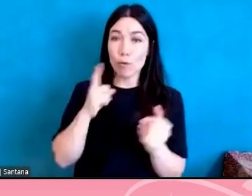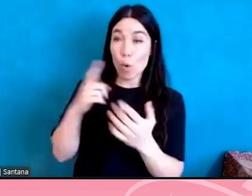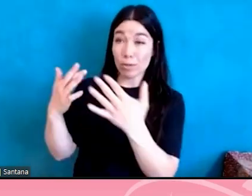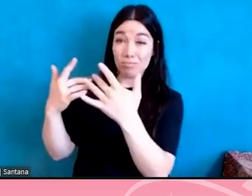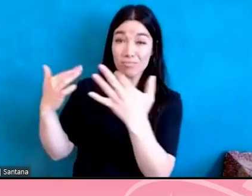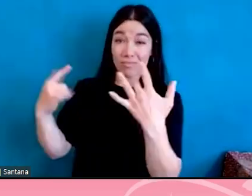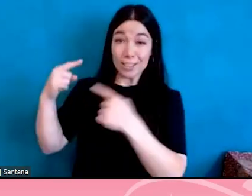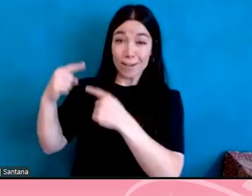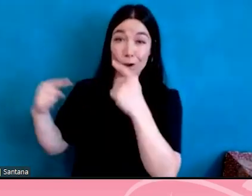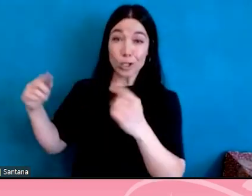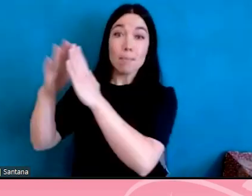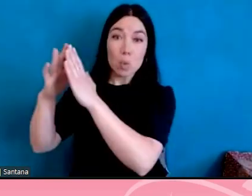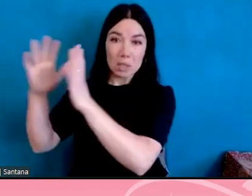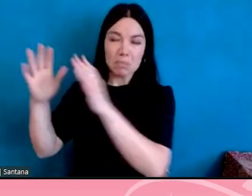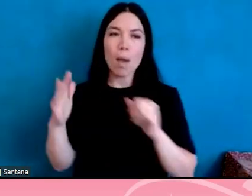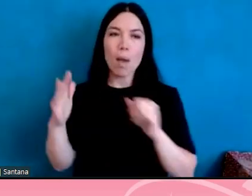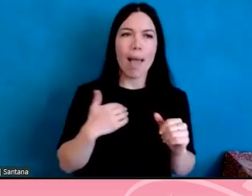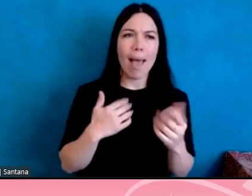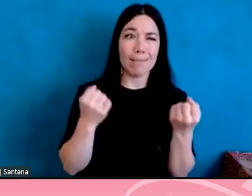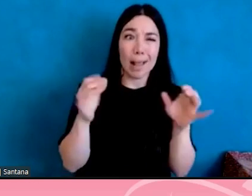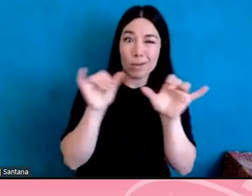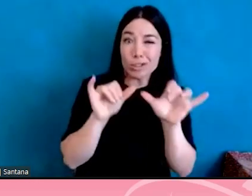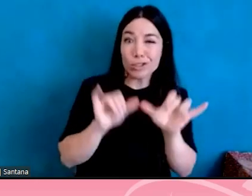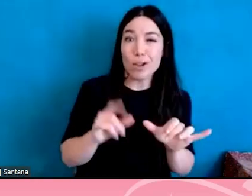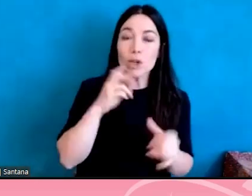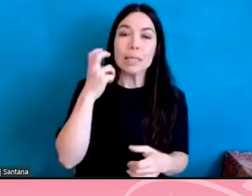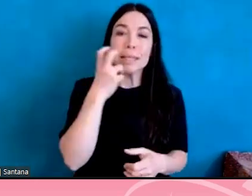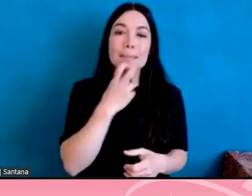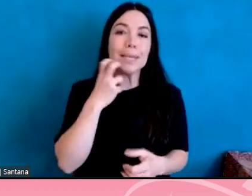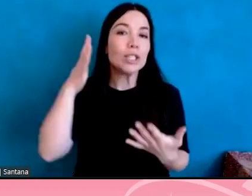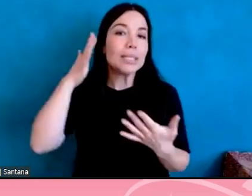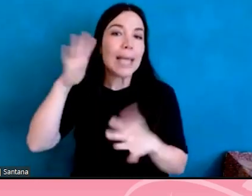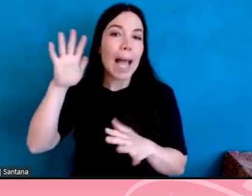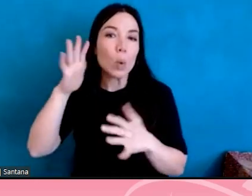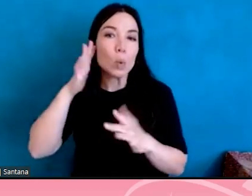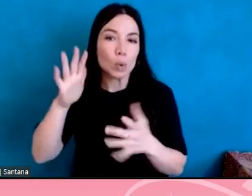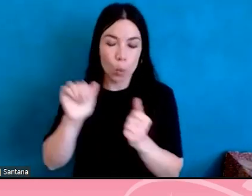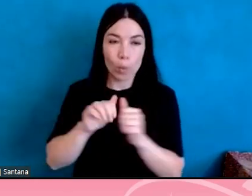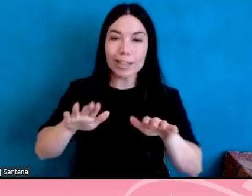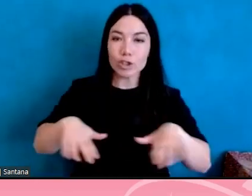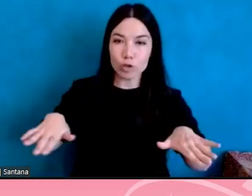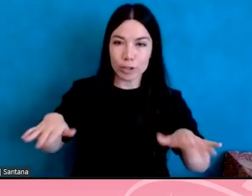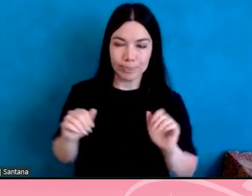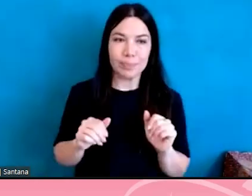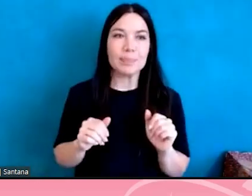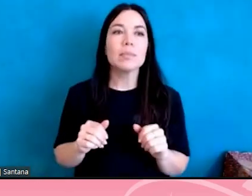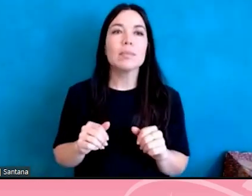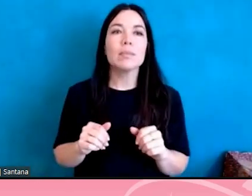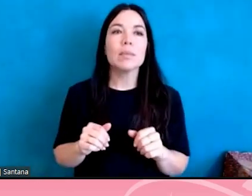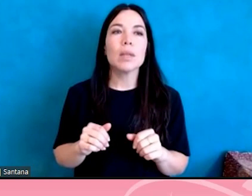research on speech sound assessment for multilingual children, and there are a number of ways to do that. With respect